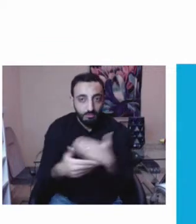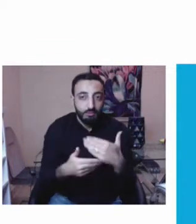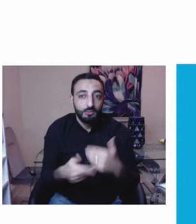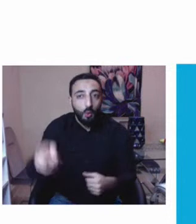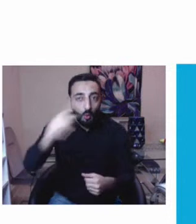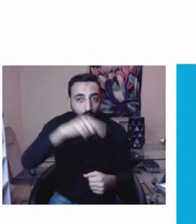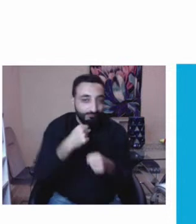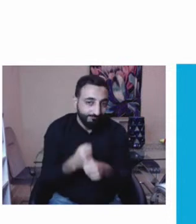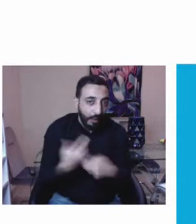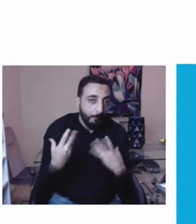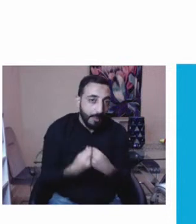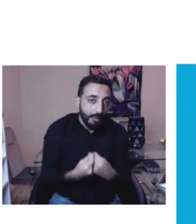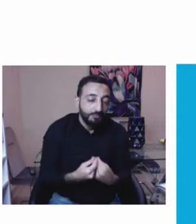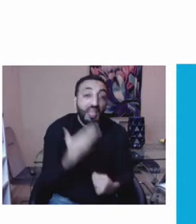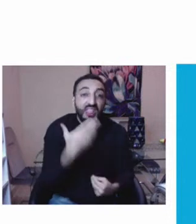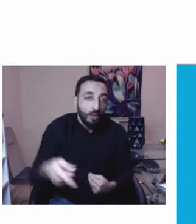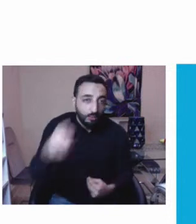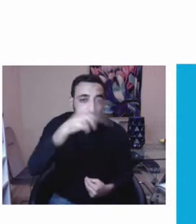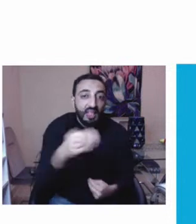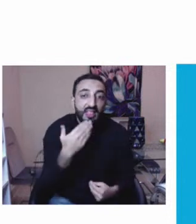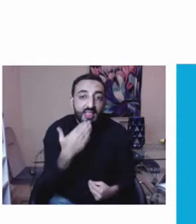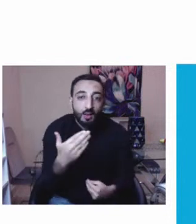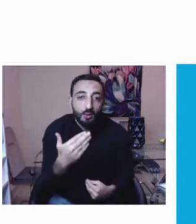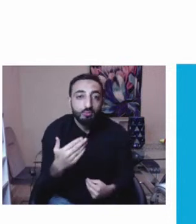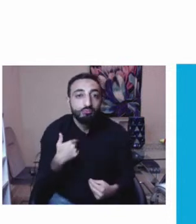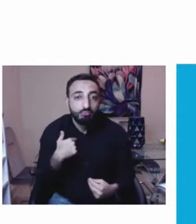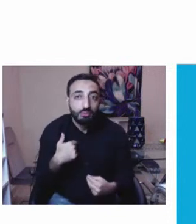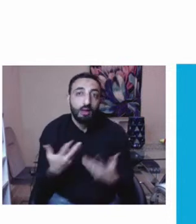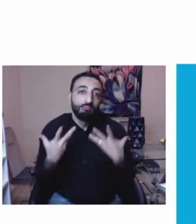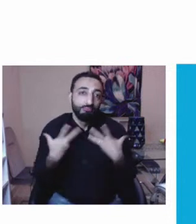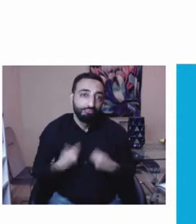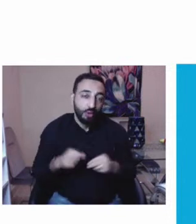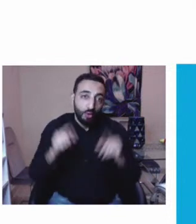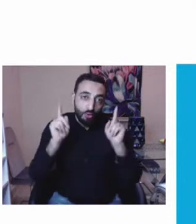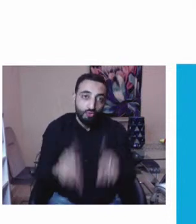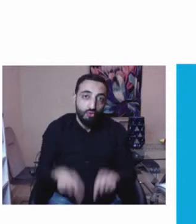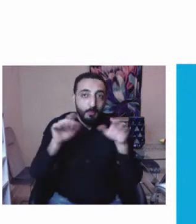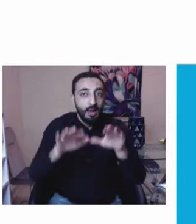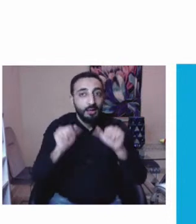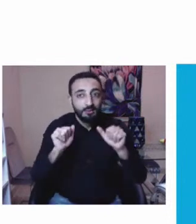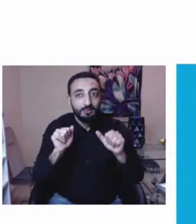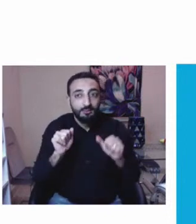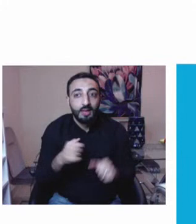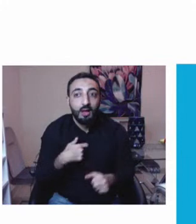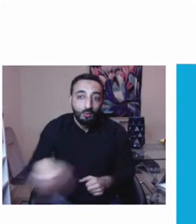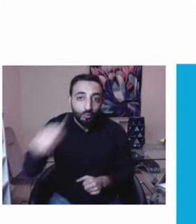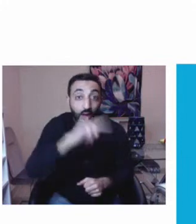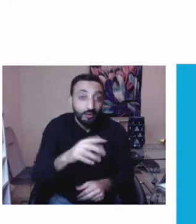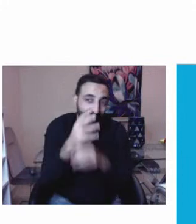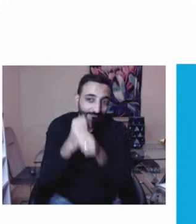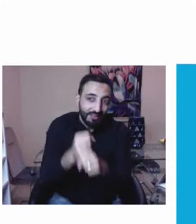please enjoy your evening and the rest of the afternoon, depending on where you are. Thank you so much.